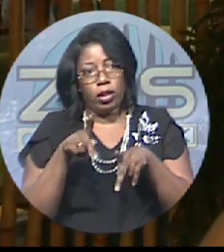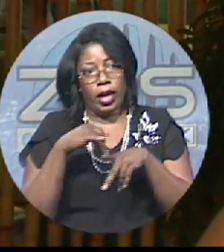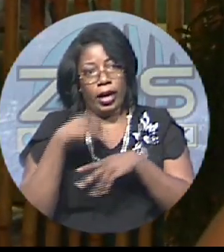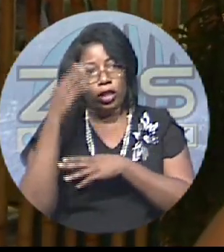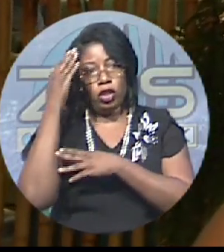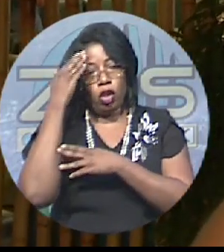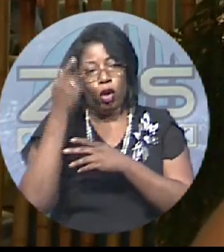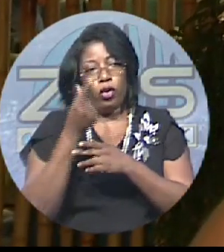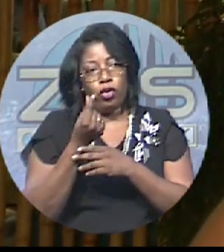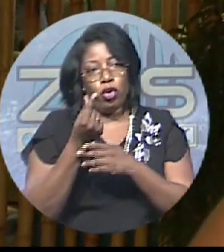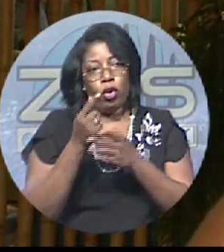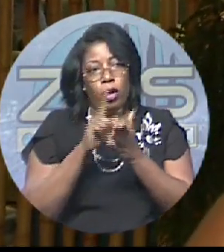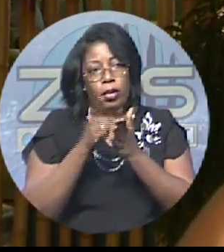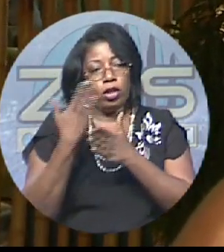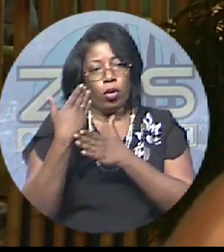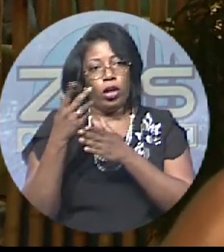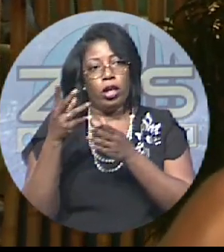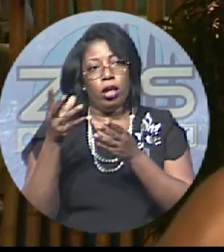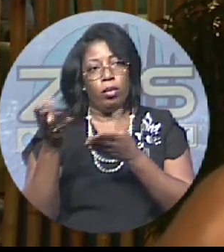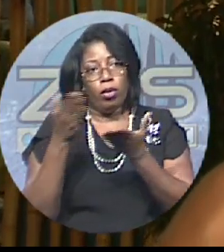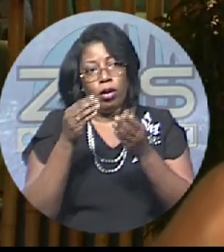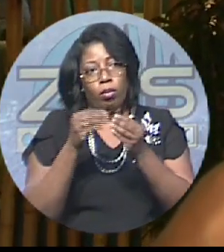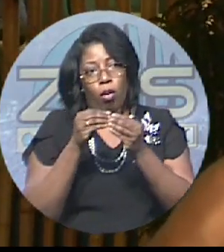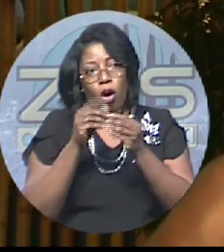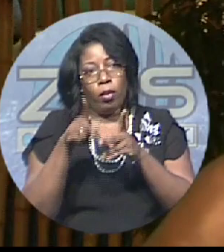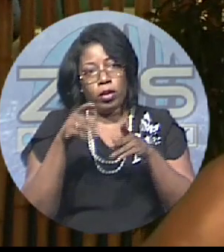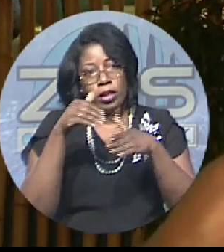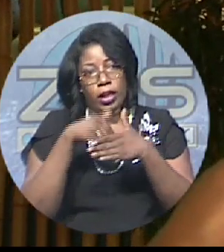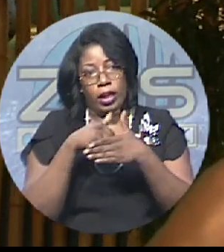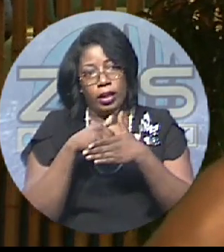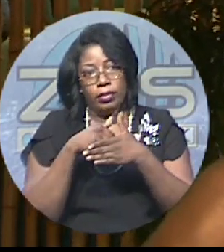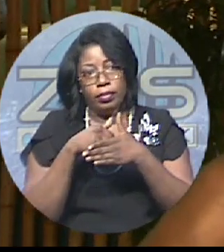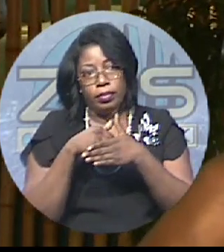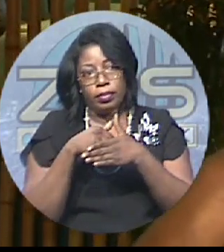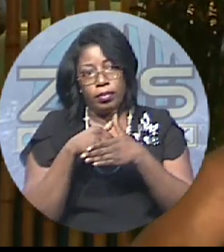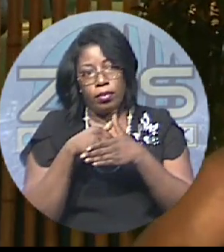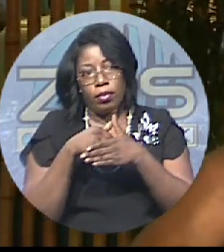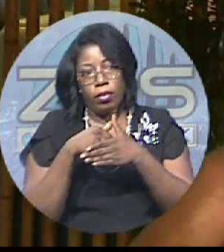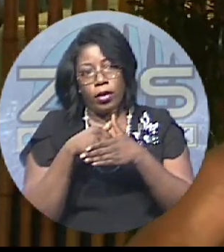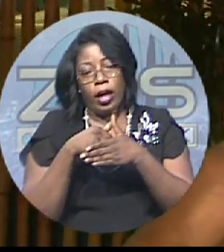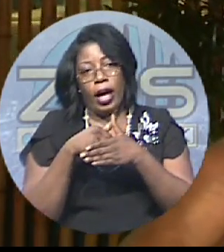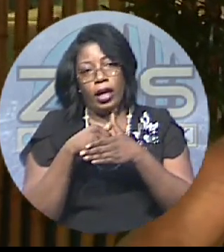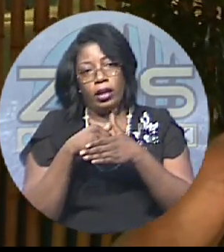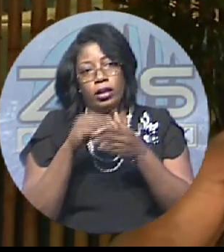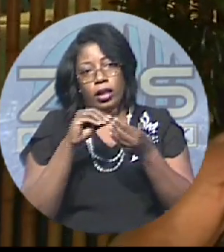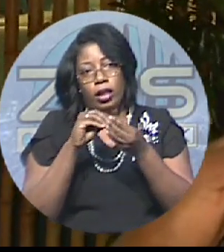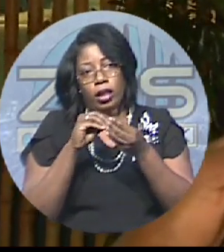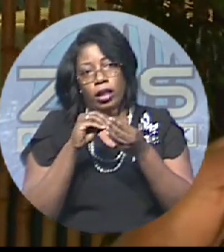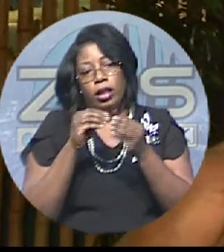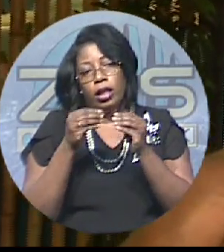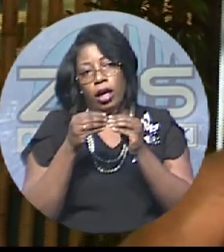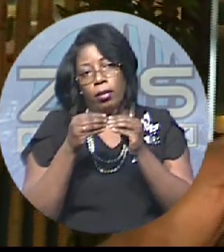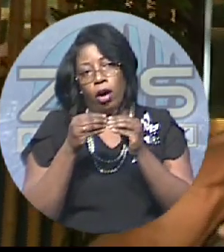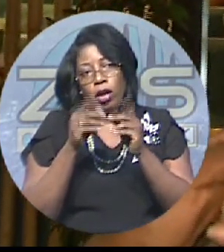a few minutes ago we brought two people in from Rum Key. And the number keeps growing. We go down